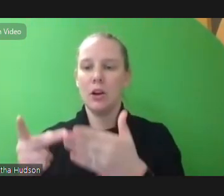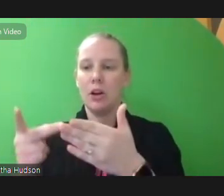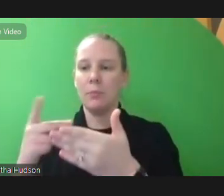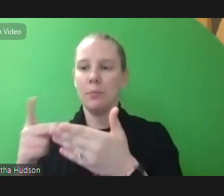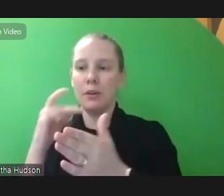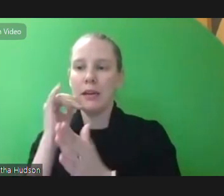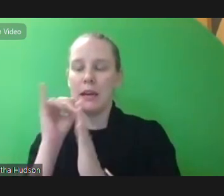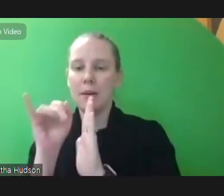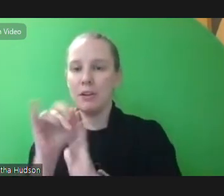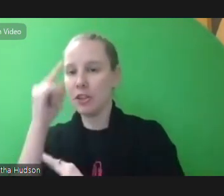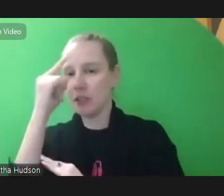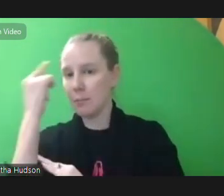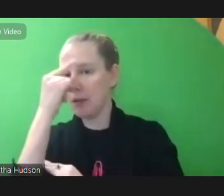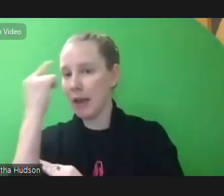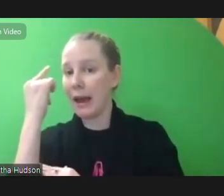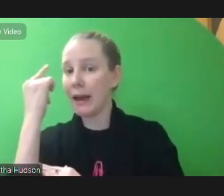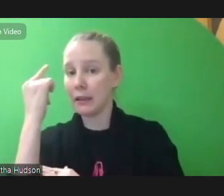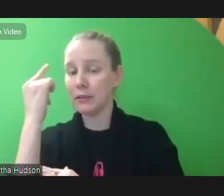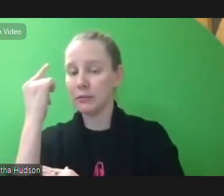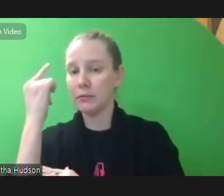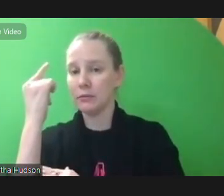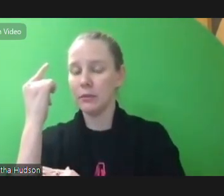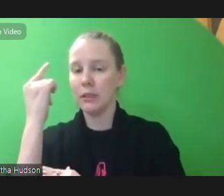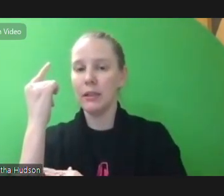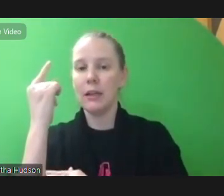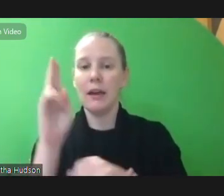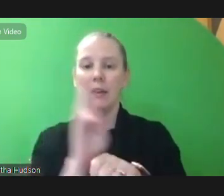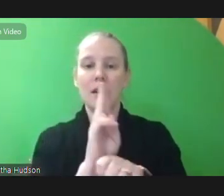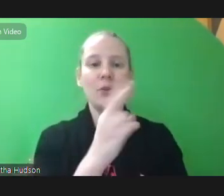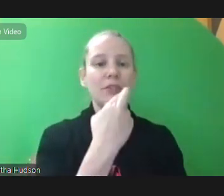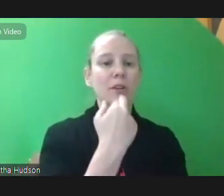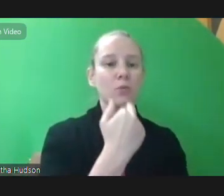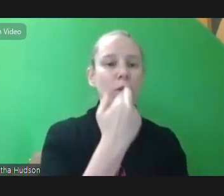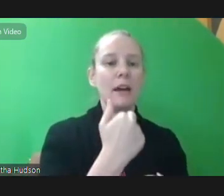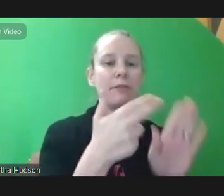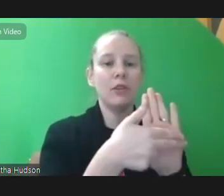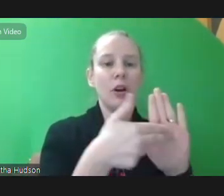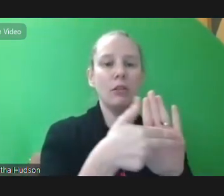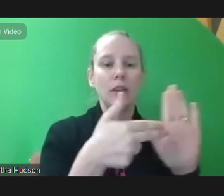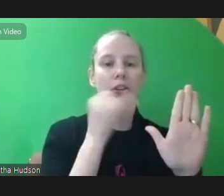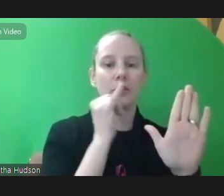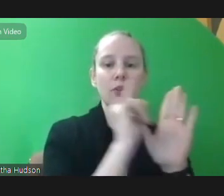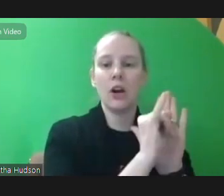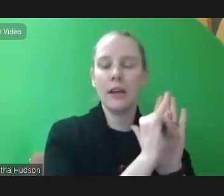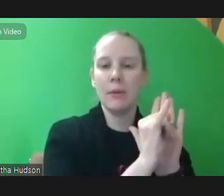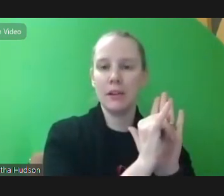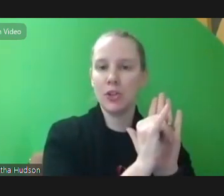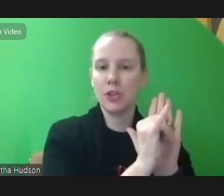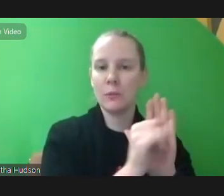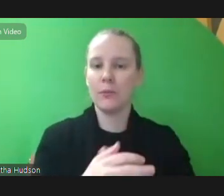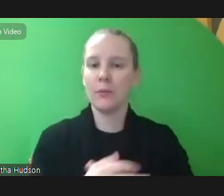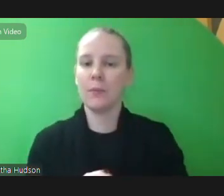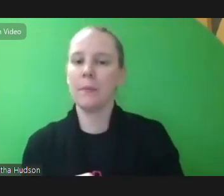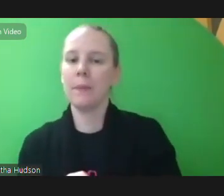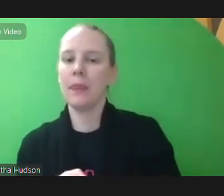It's our pre-image is in black, and then I'm using red for our letters for our